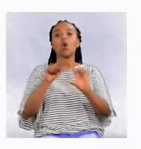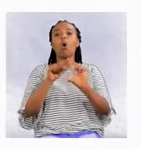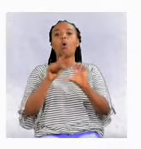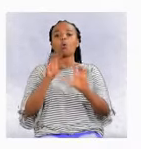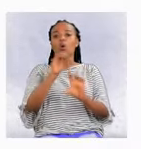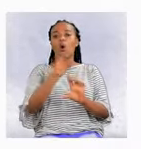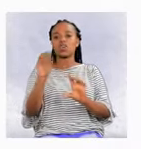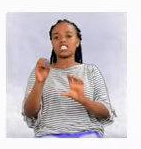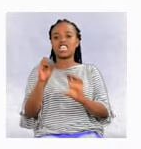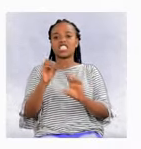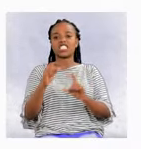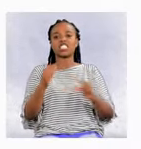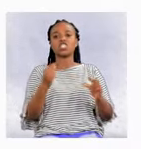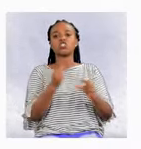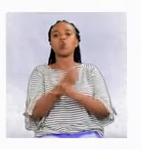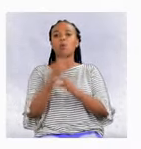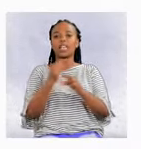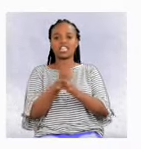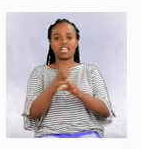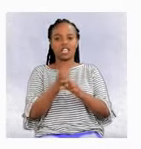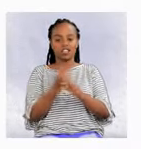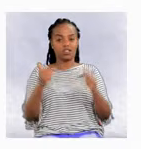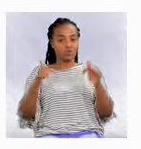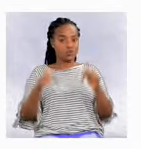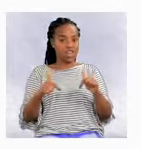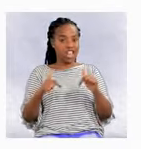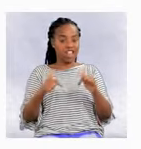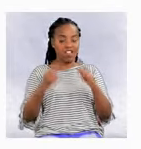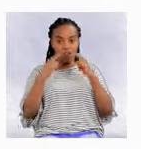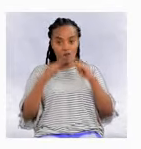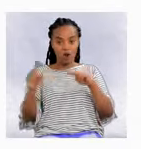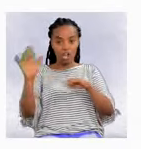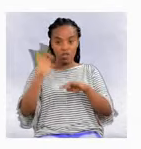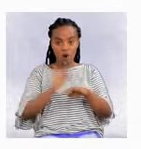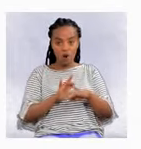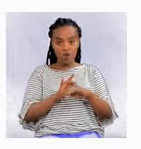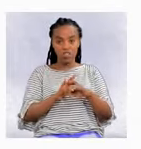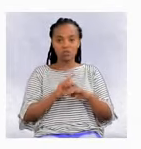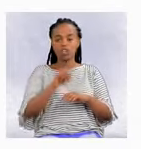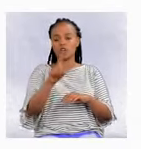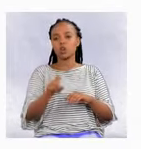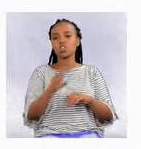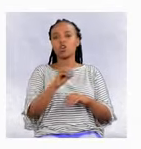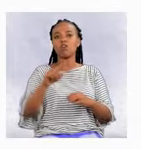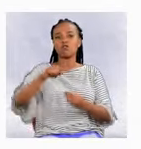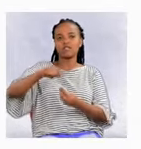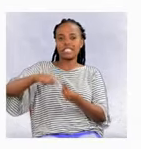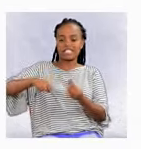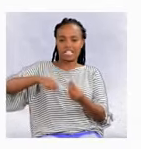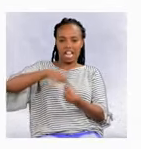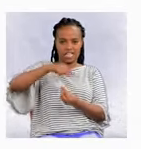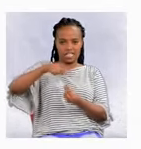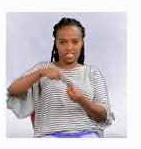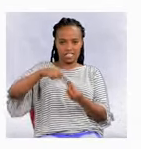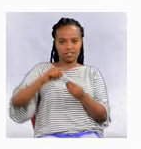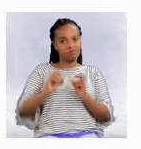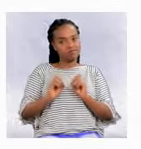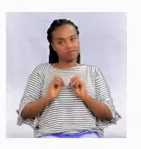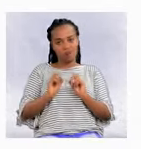geometry. So today we will focus on equation of circle.